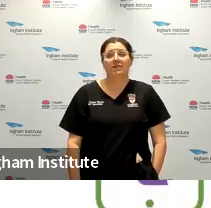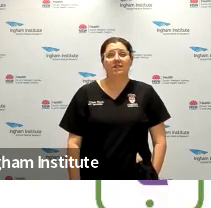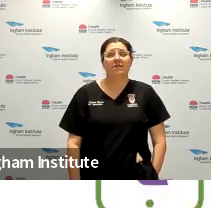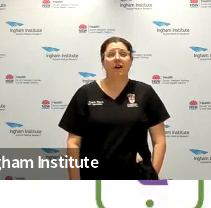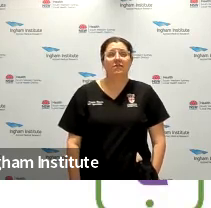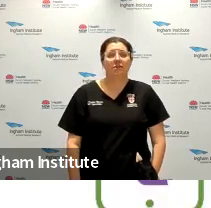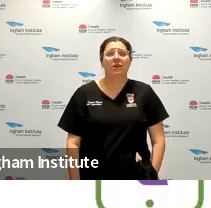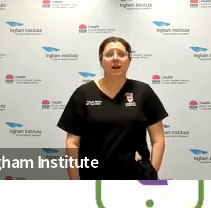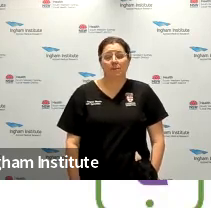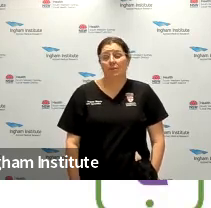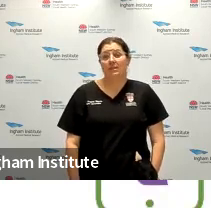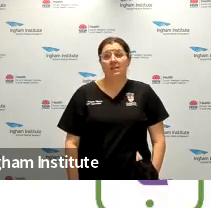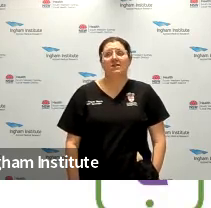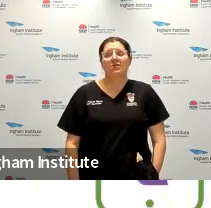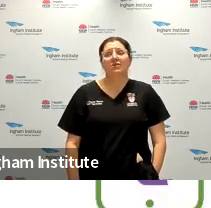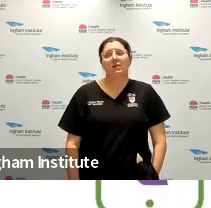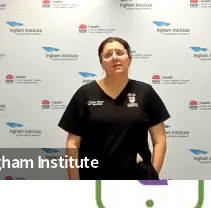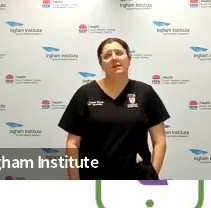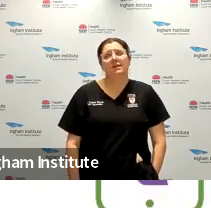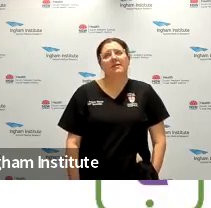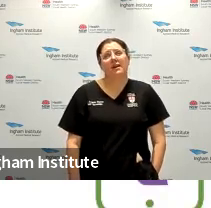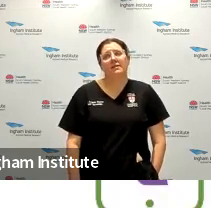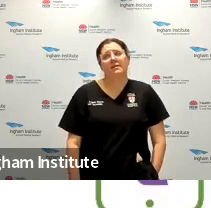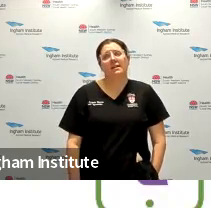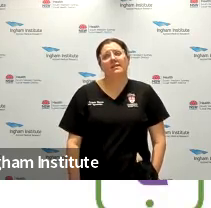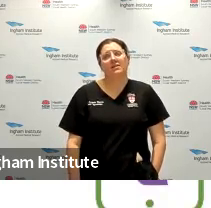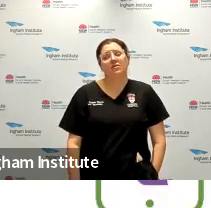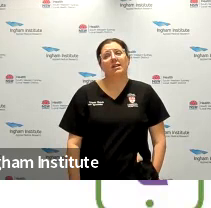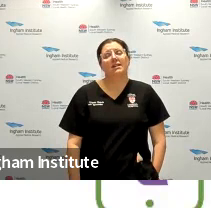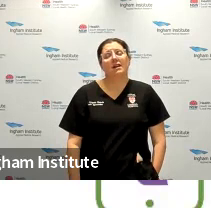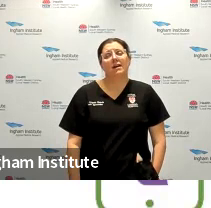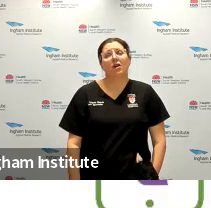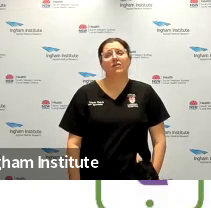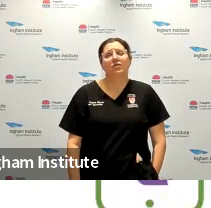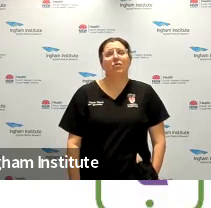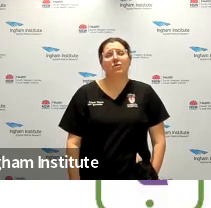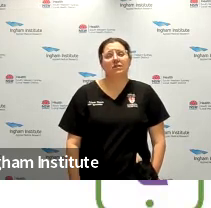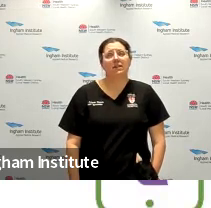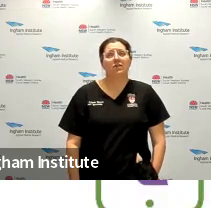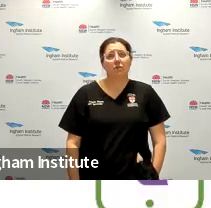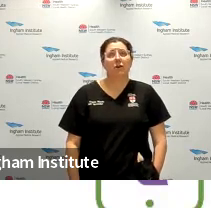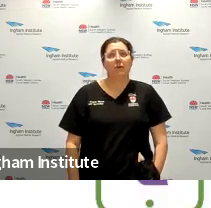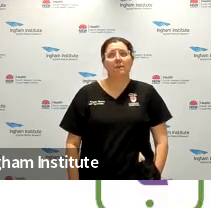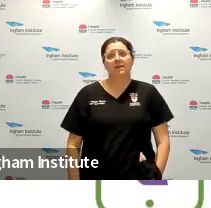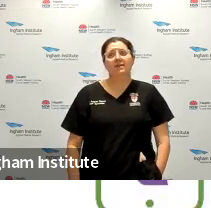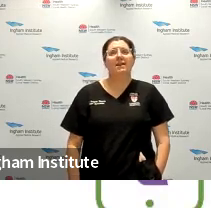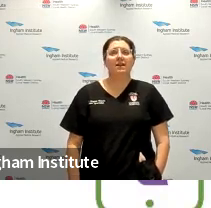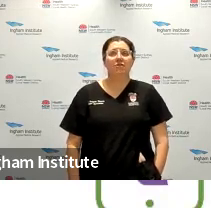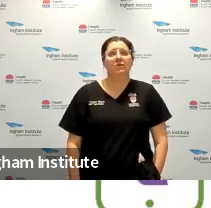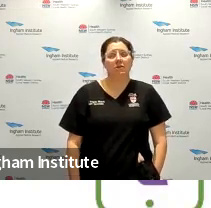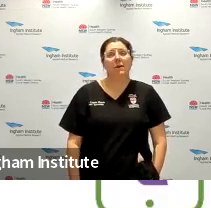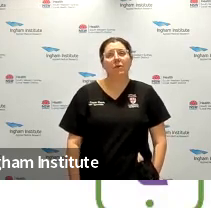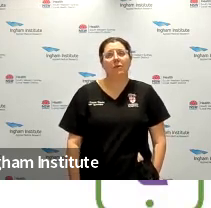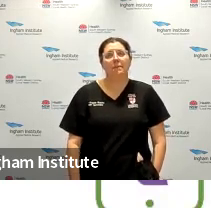of 0.75, so a pretty substantial agreement, that the screen overcalled it in 2.1%